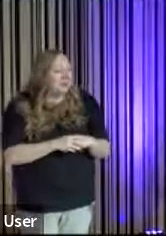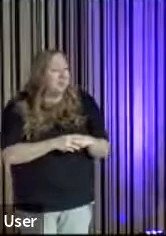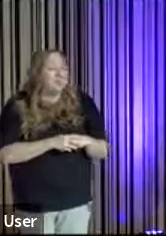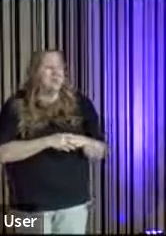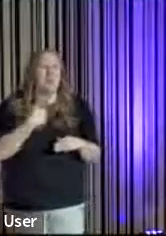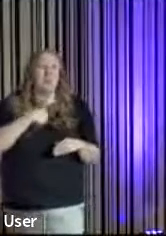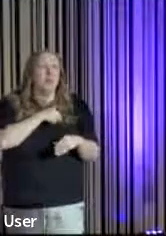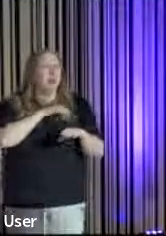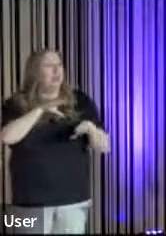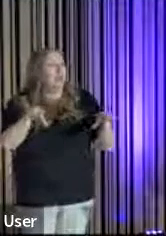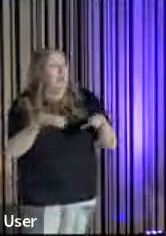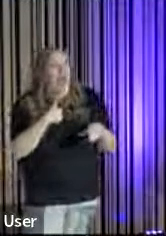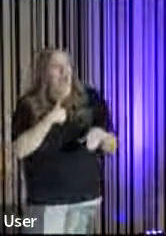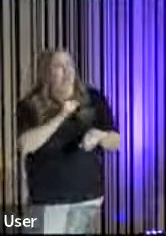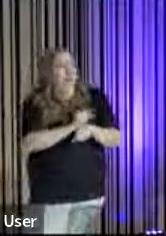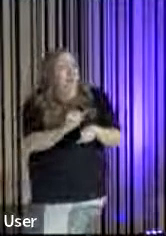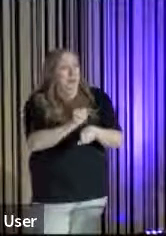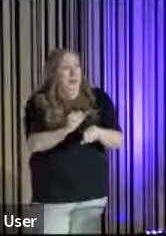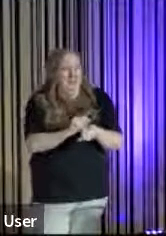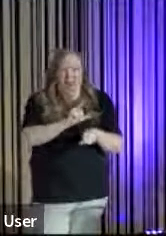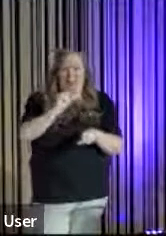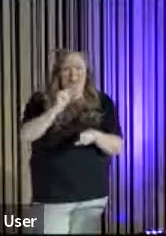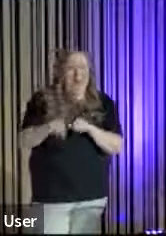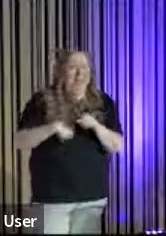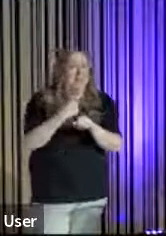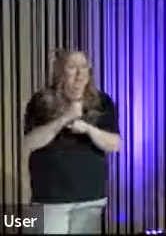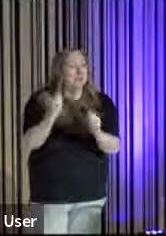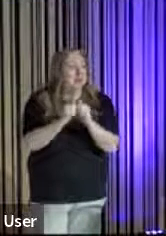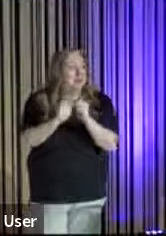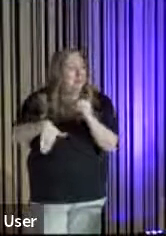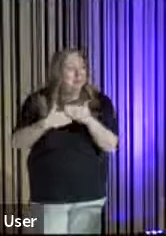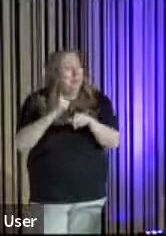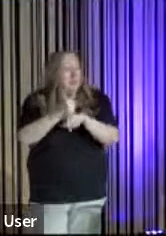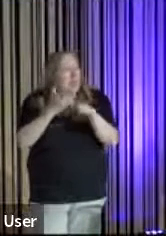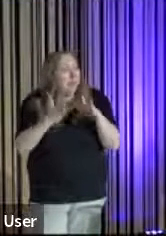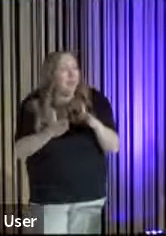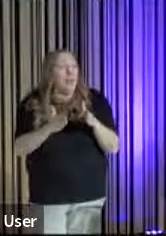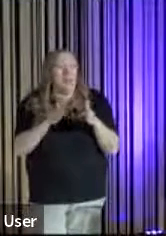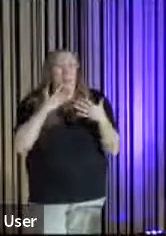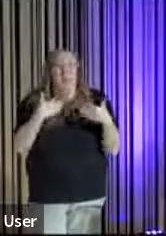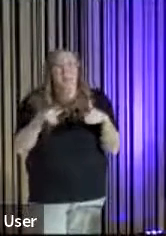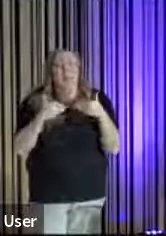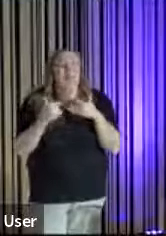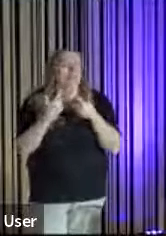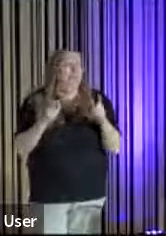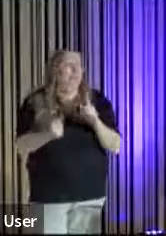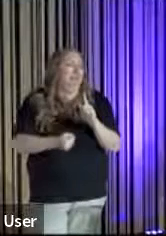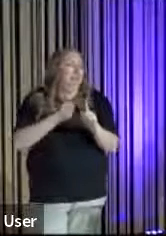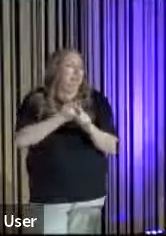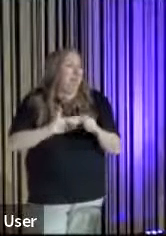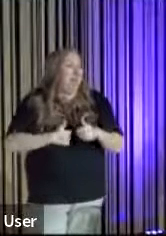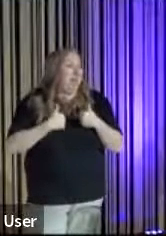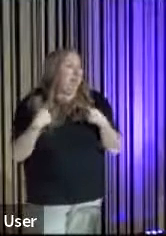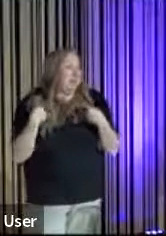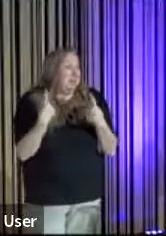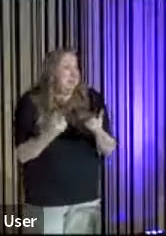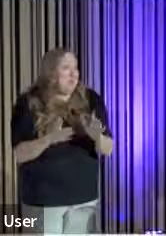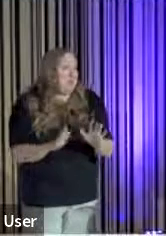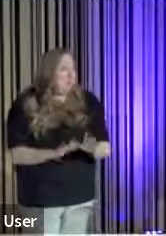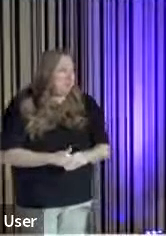work since 20 years with the founders. So it's kind of a big chunk of my life so far to put into this